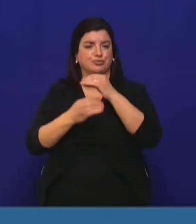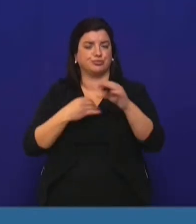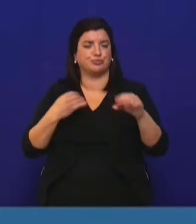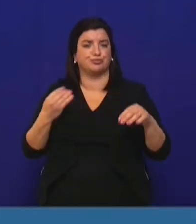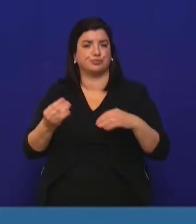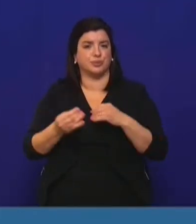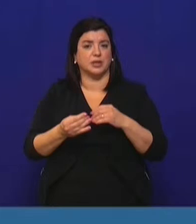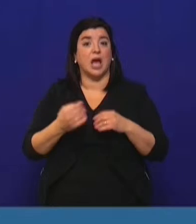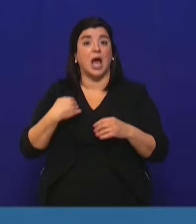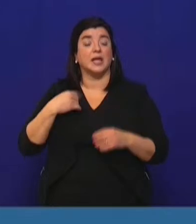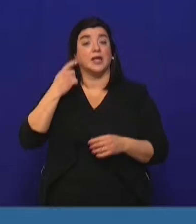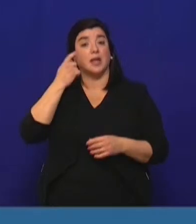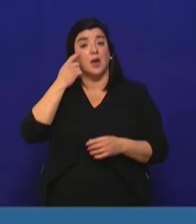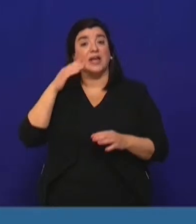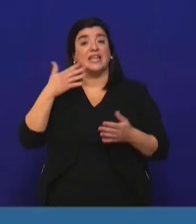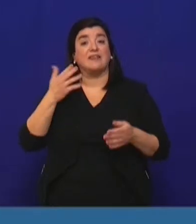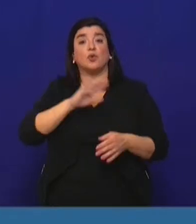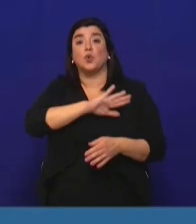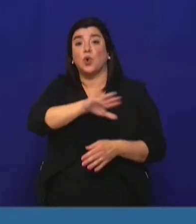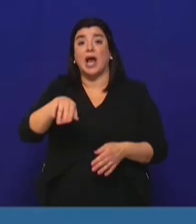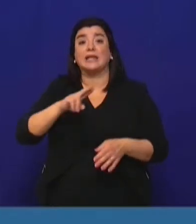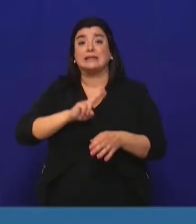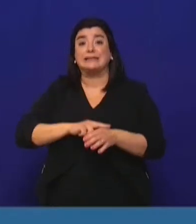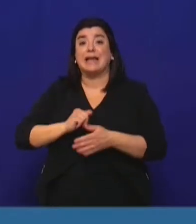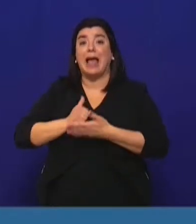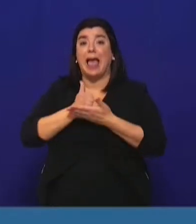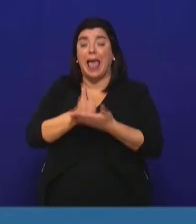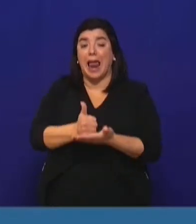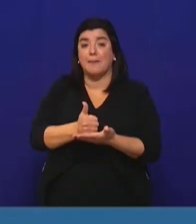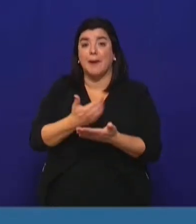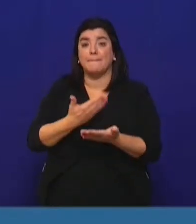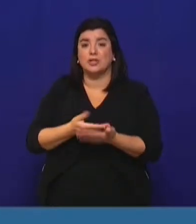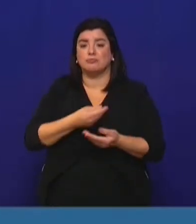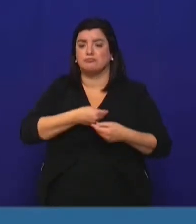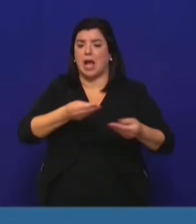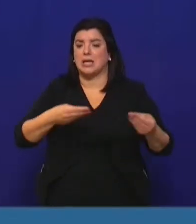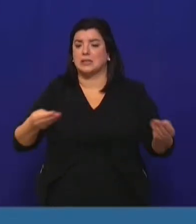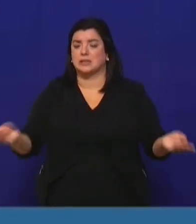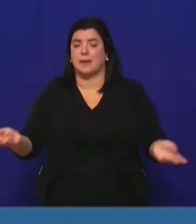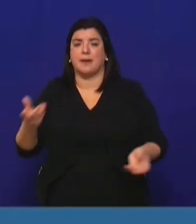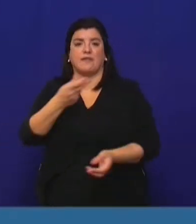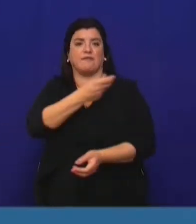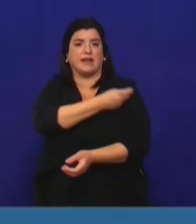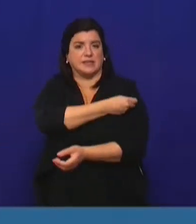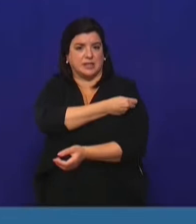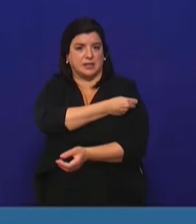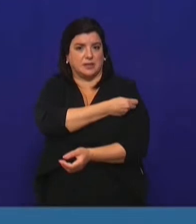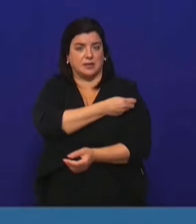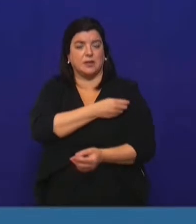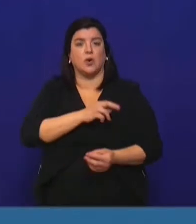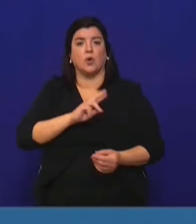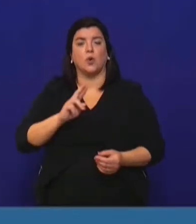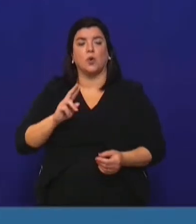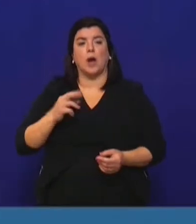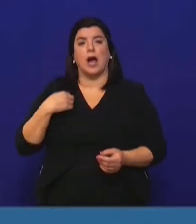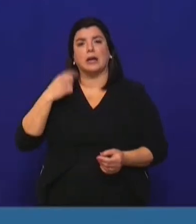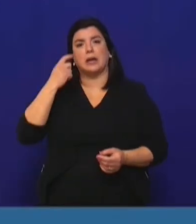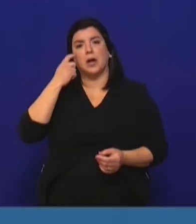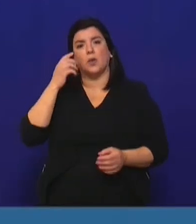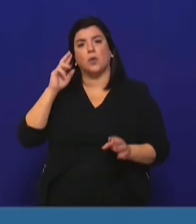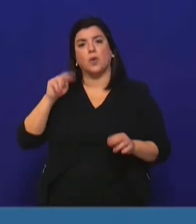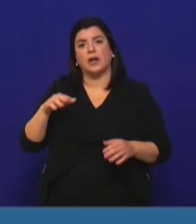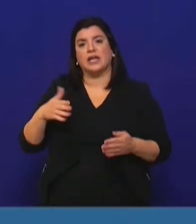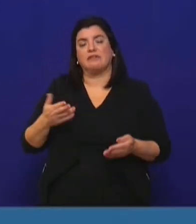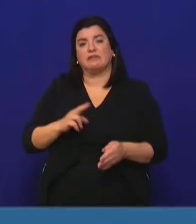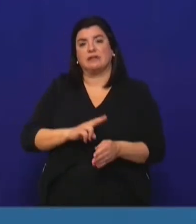kif kulħadd jista' jgħin f'din il-rollout tat-tilqim. U allura qegħdin naraw kif ikollna mudell ukoll fejn inti jkollok